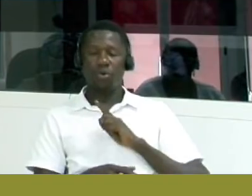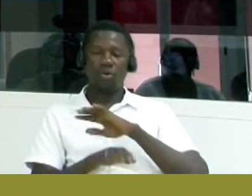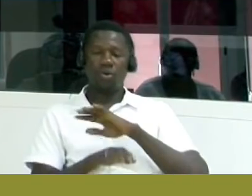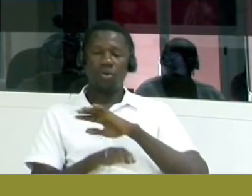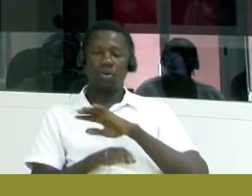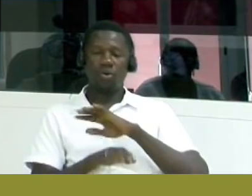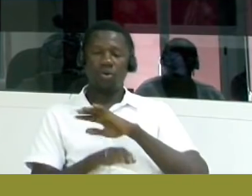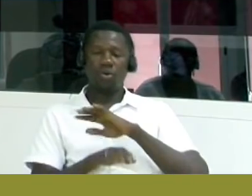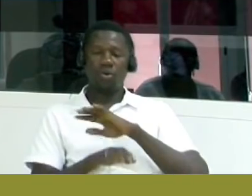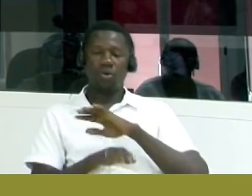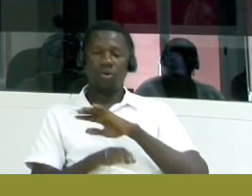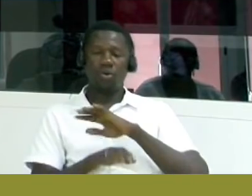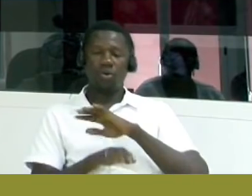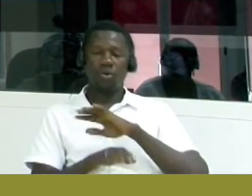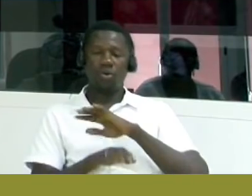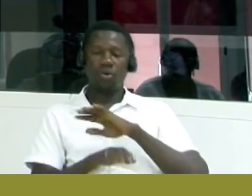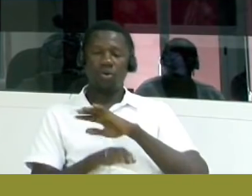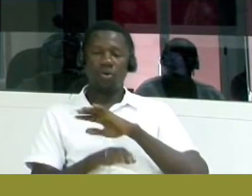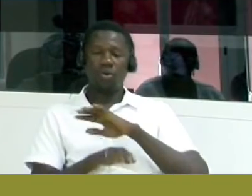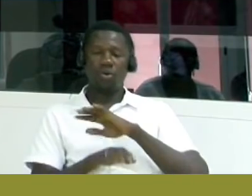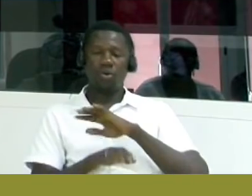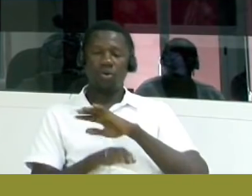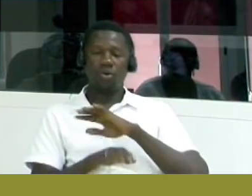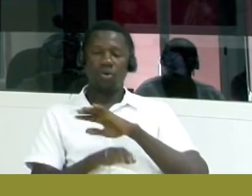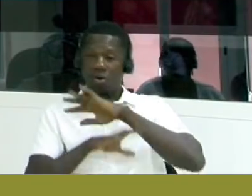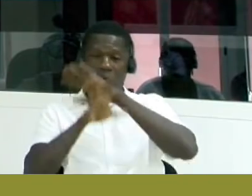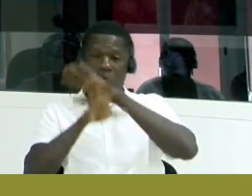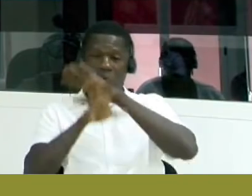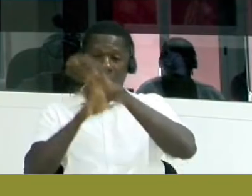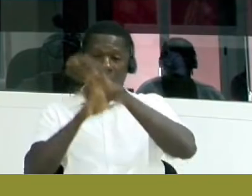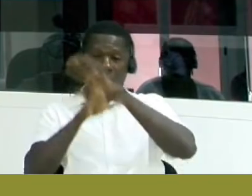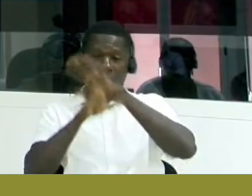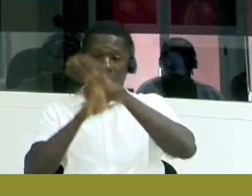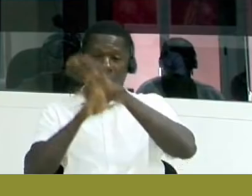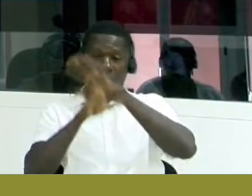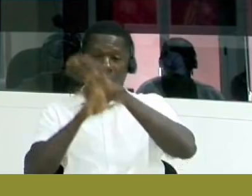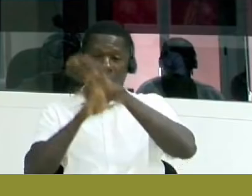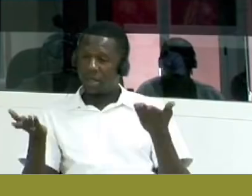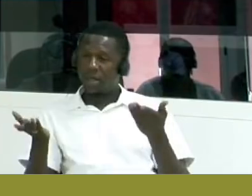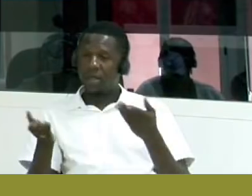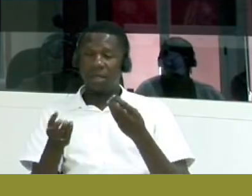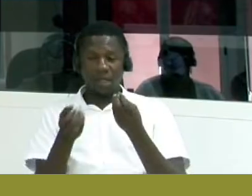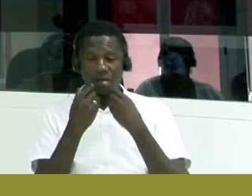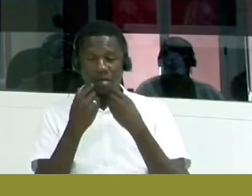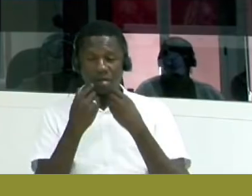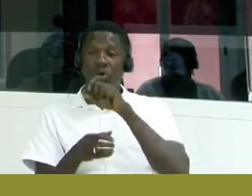expect that, you know, all that information would be there. Tell us from your account